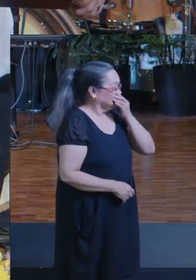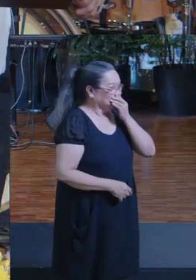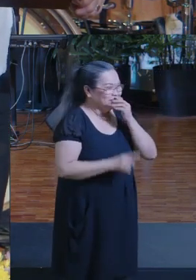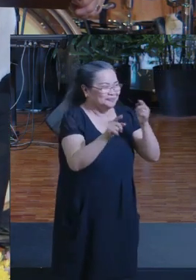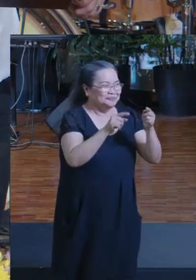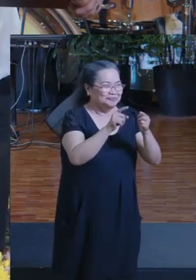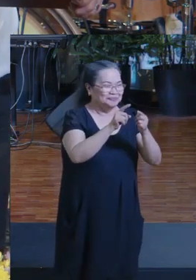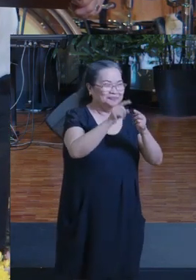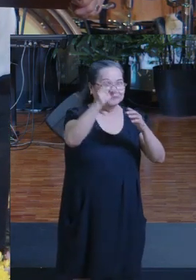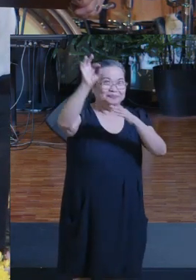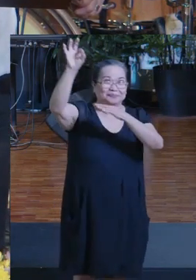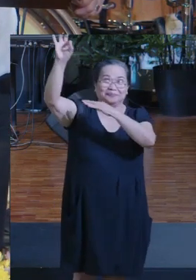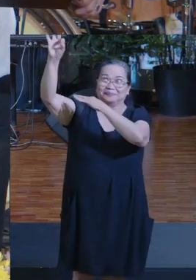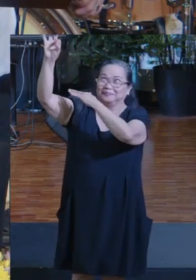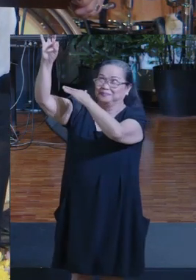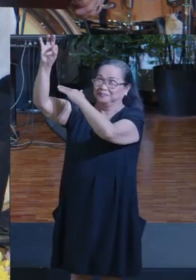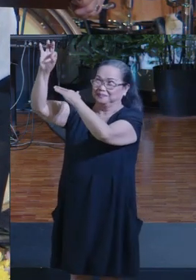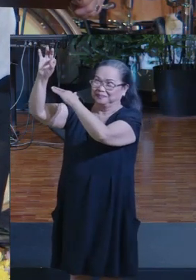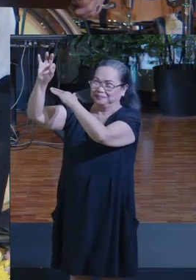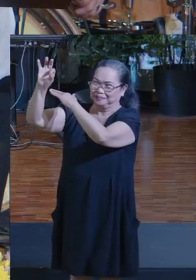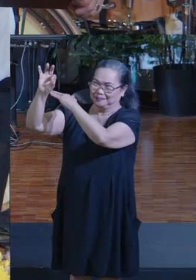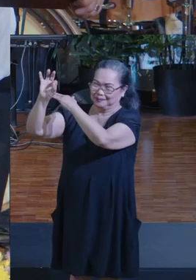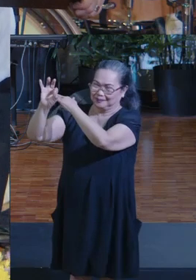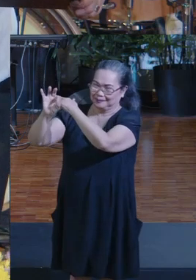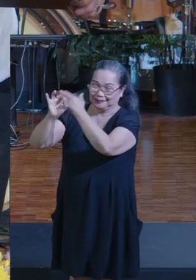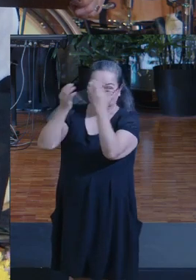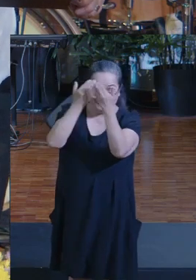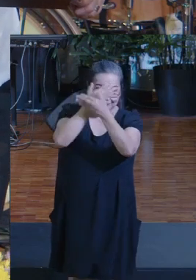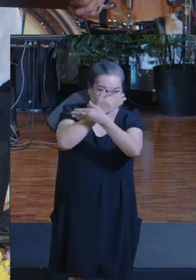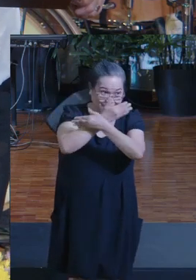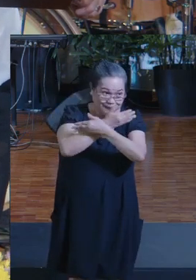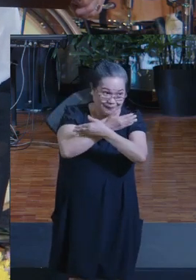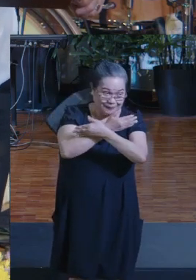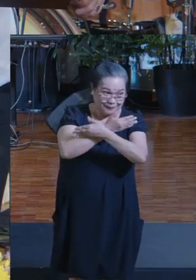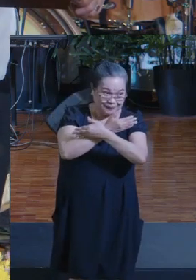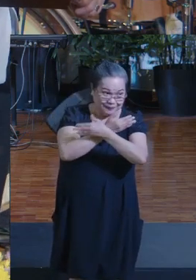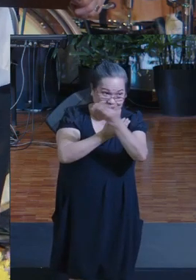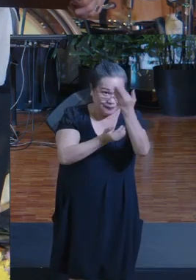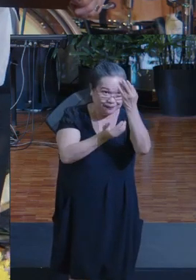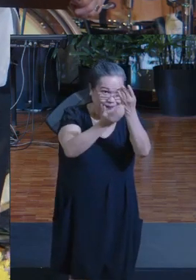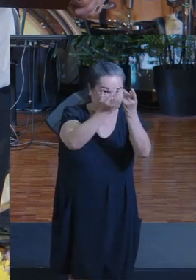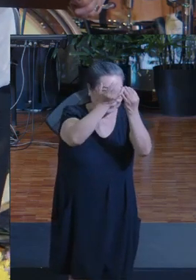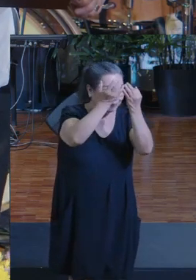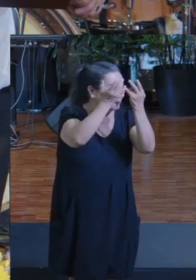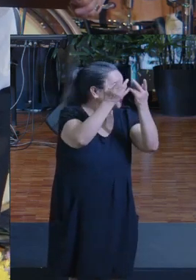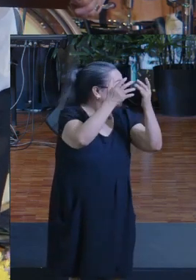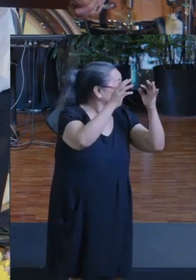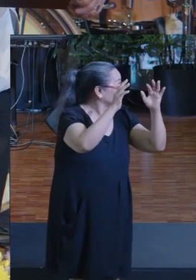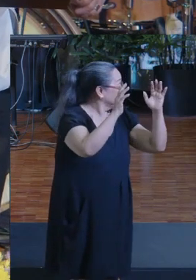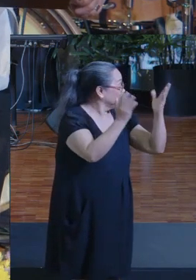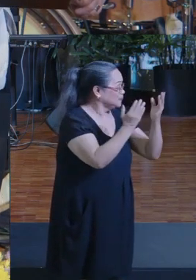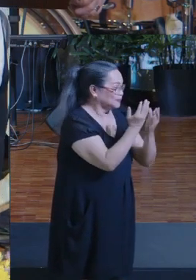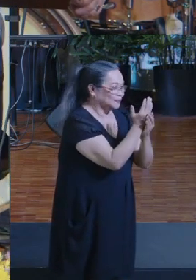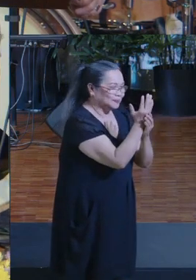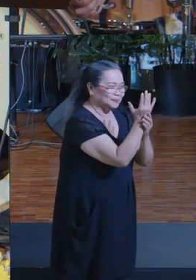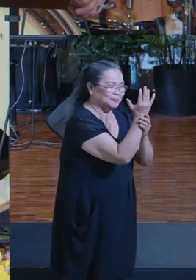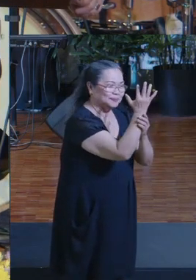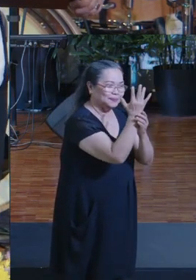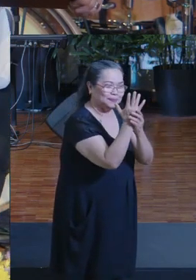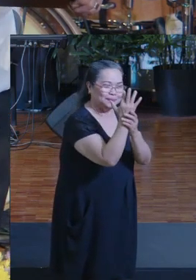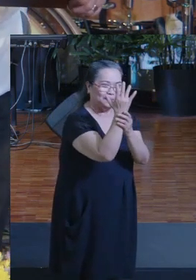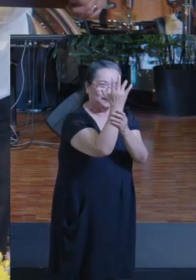sun had gone down, and it was dark, behold, a smoking fire pot and a flaming